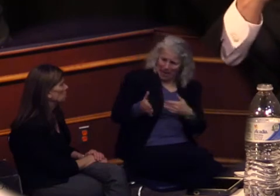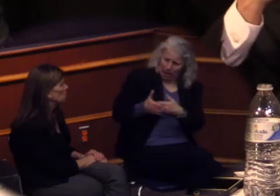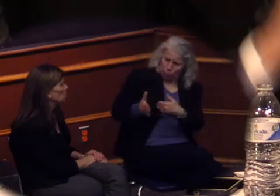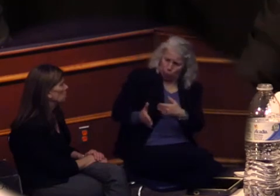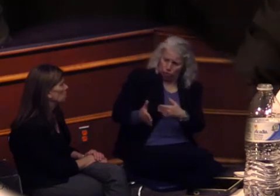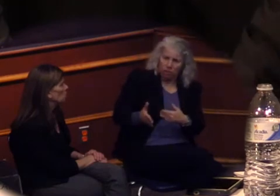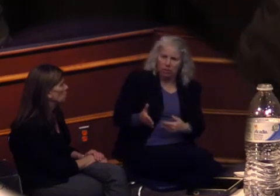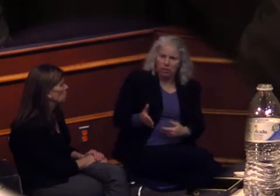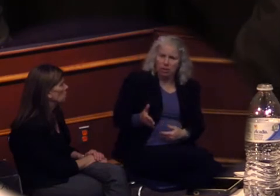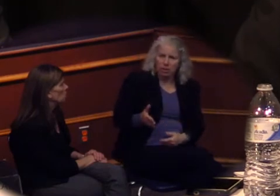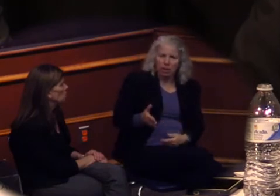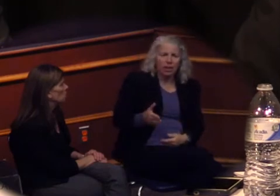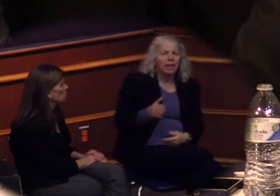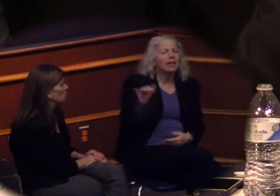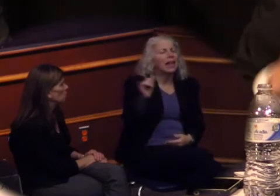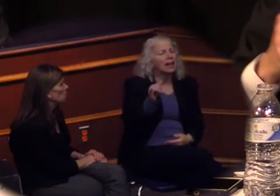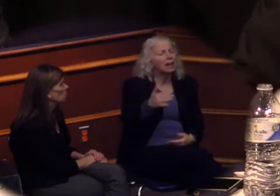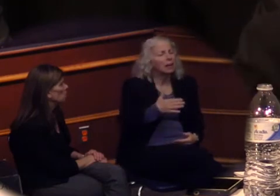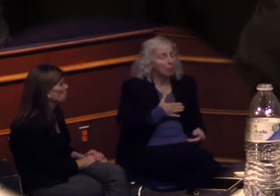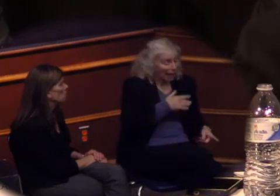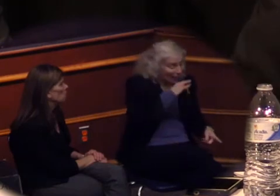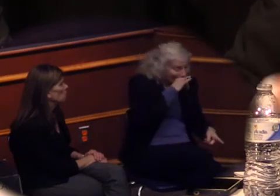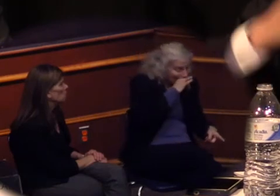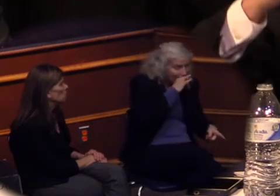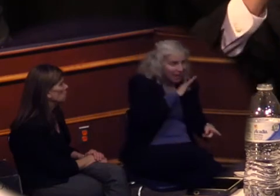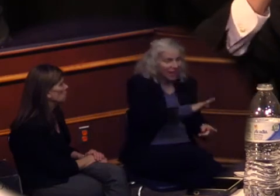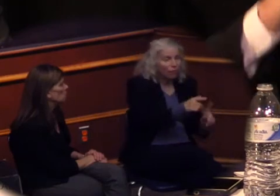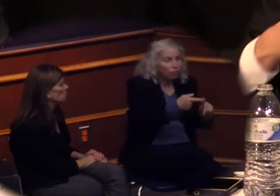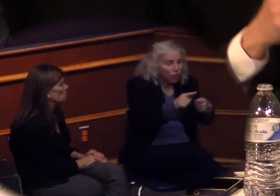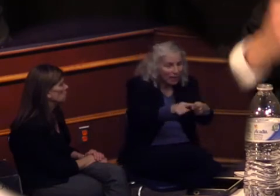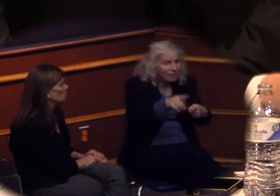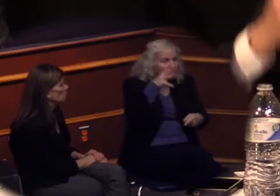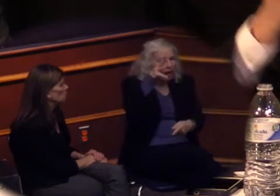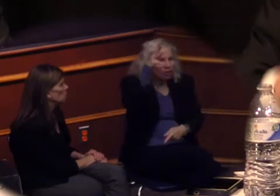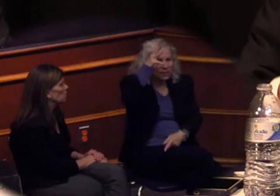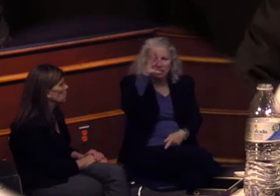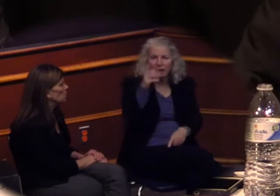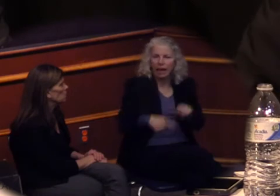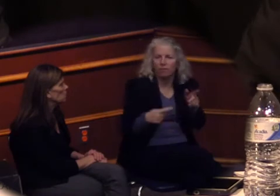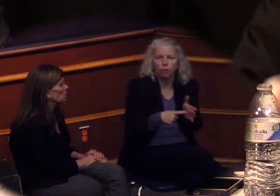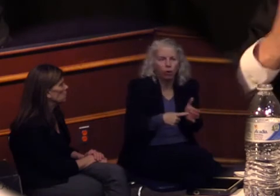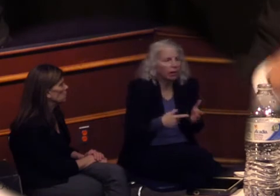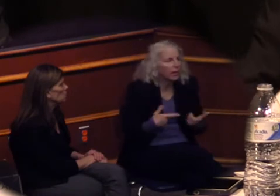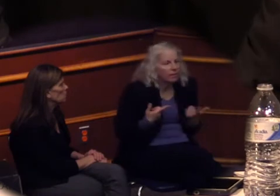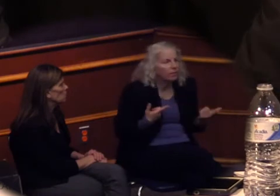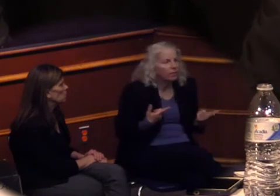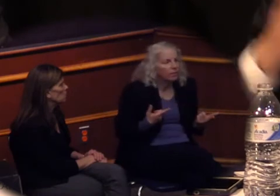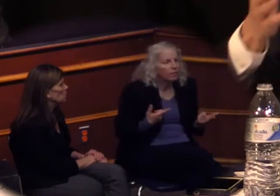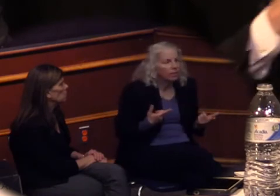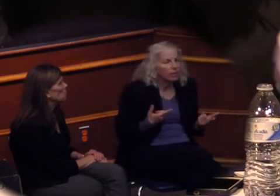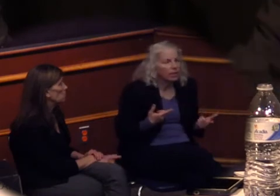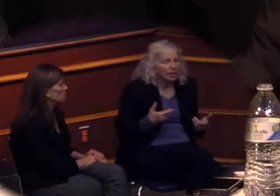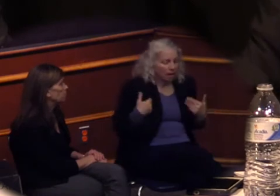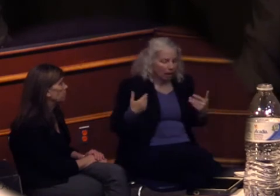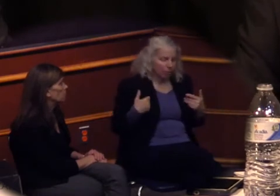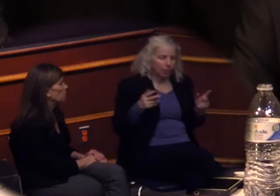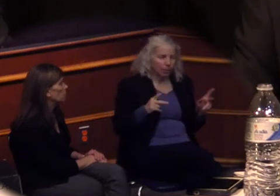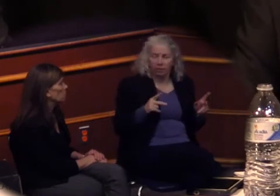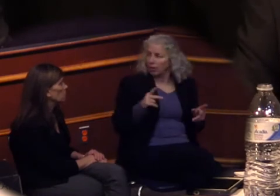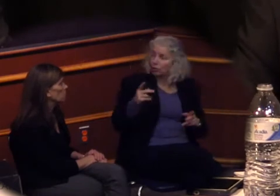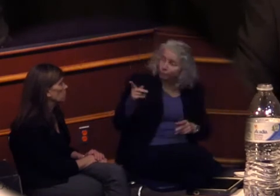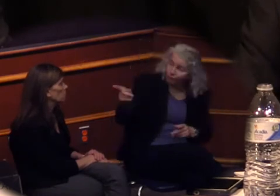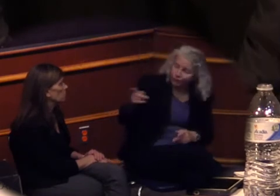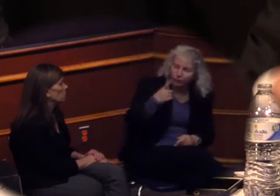the parents of my kids' friends, be priced out, be forced out. Young people. All right, I get the red